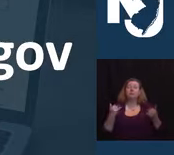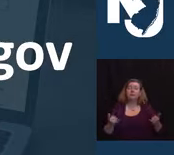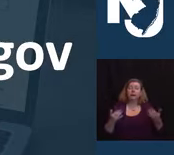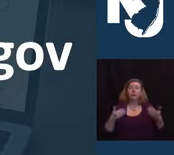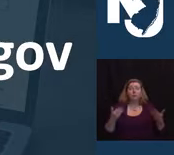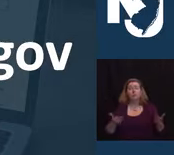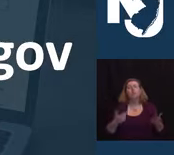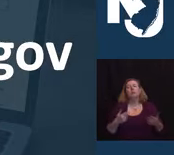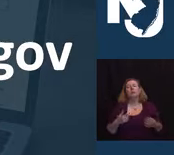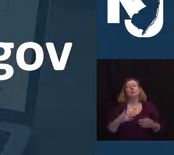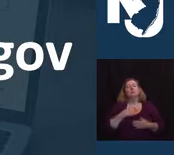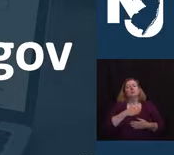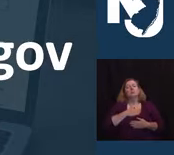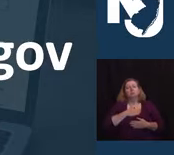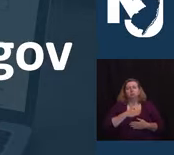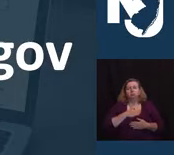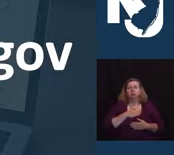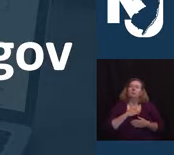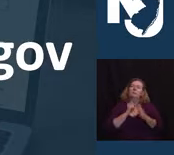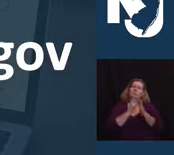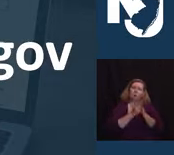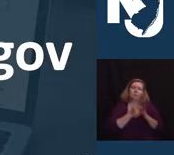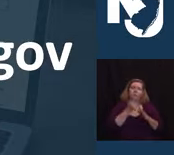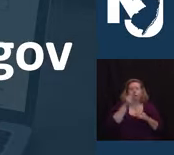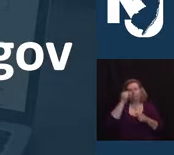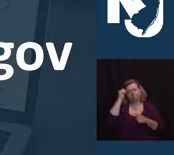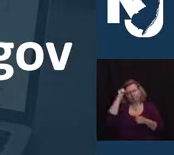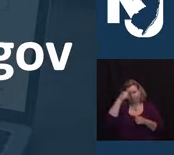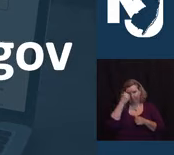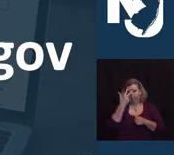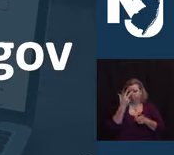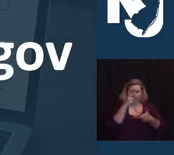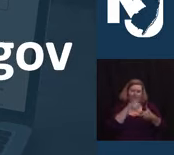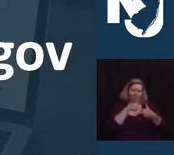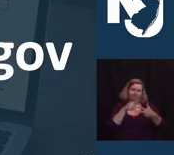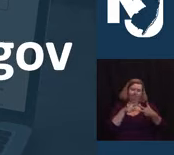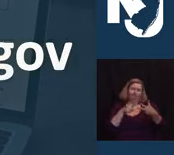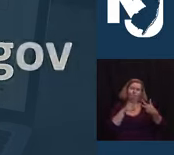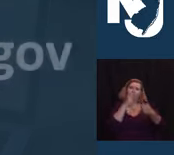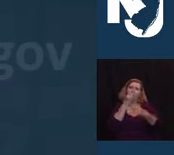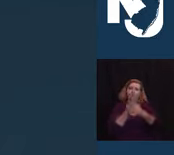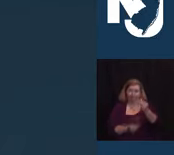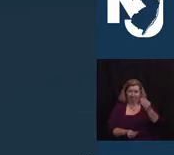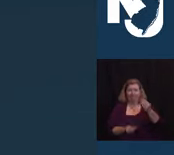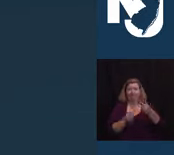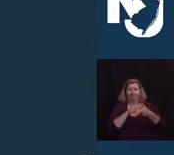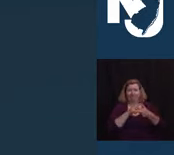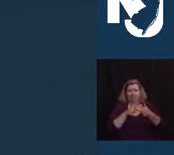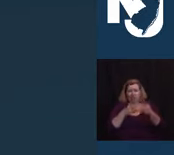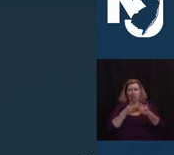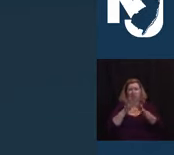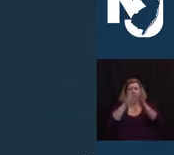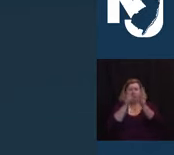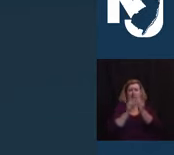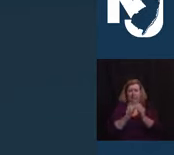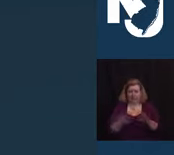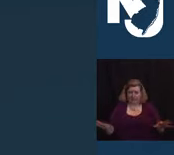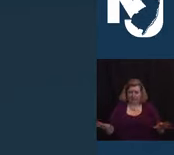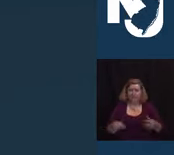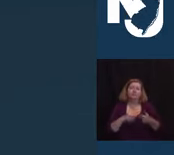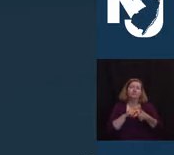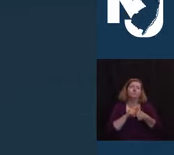take a couple of minutes to remember 3 more of the New Jerseyans who we have lost over the course of this pandemic. We're going to begin with